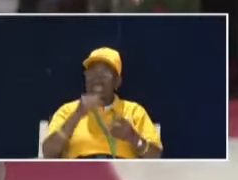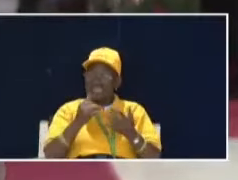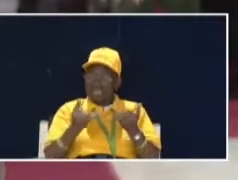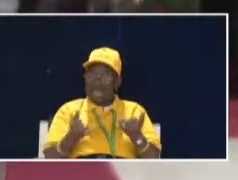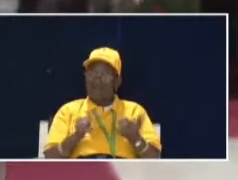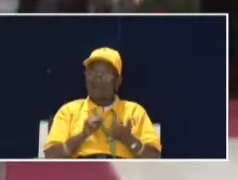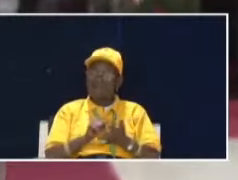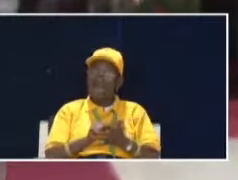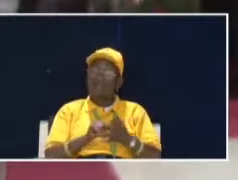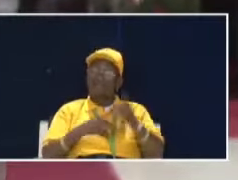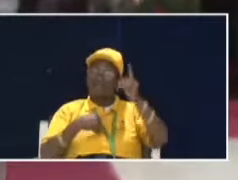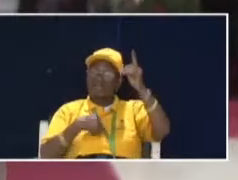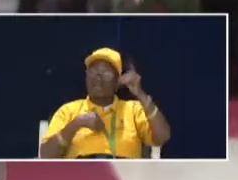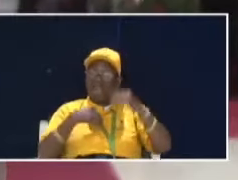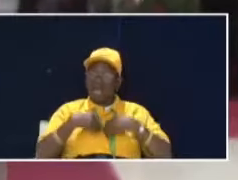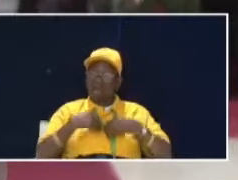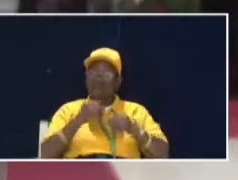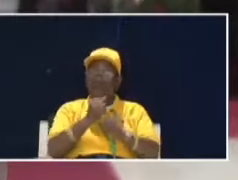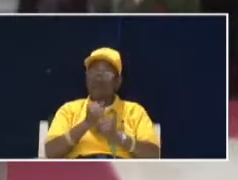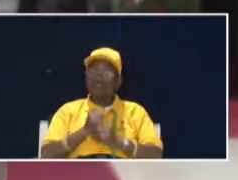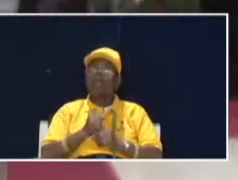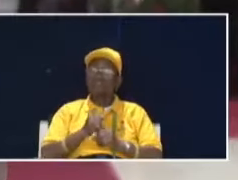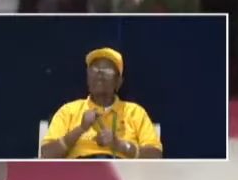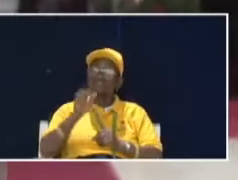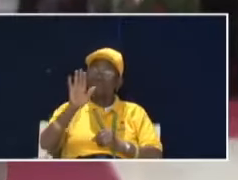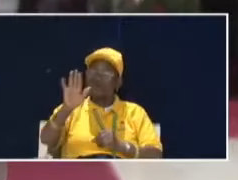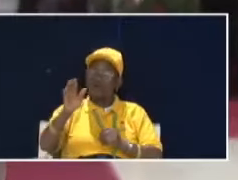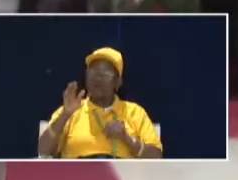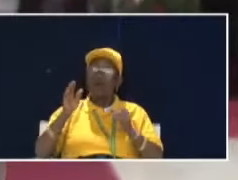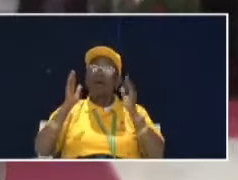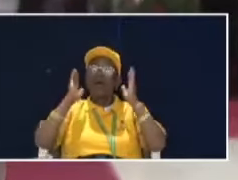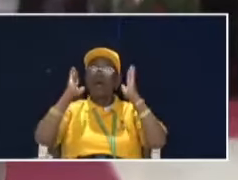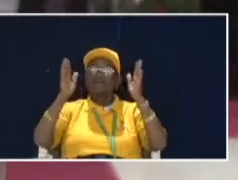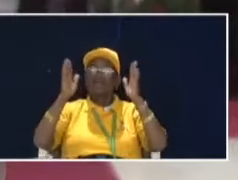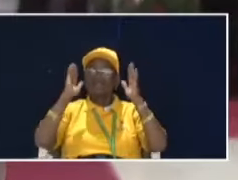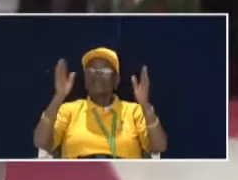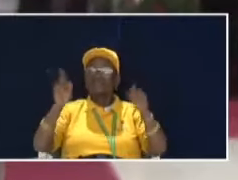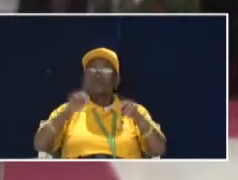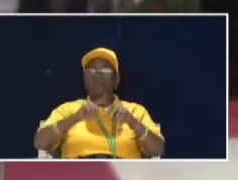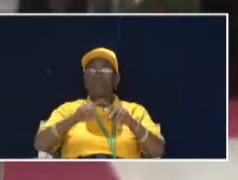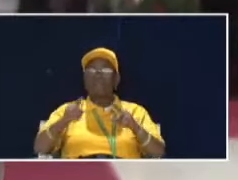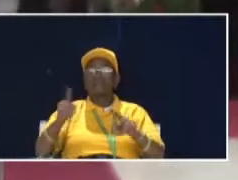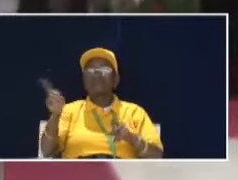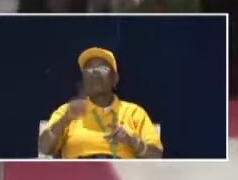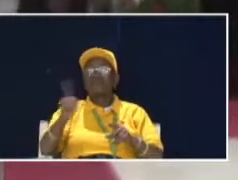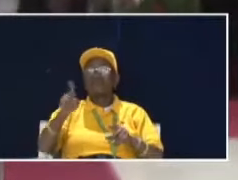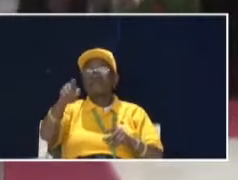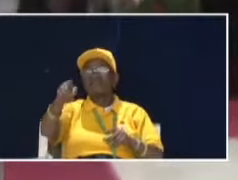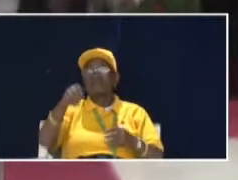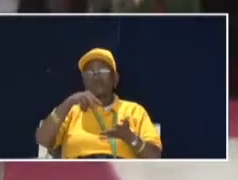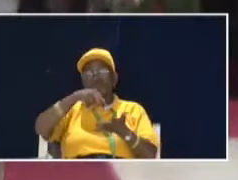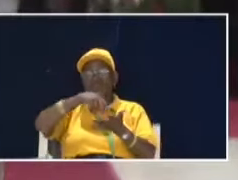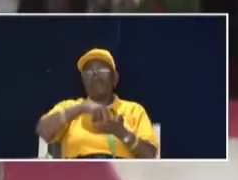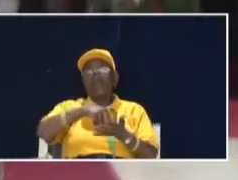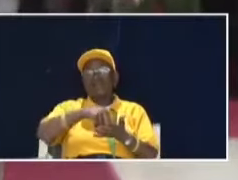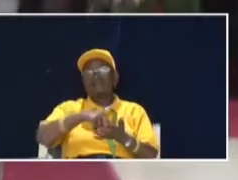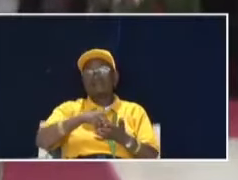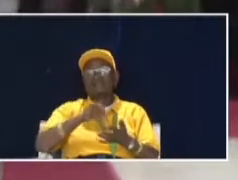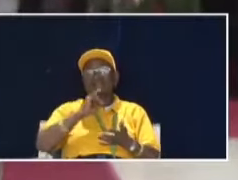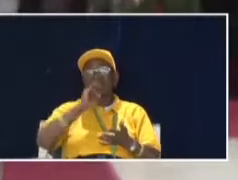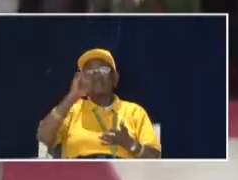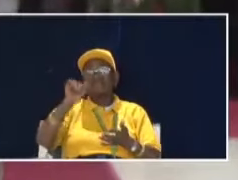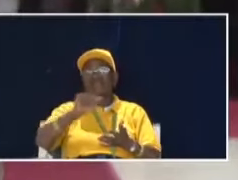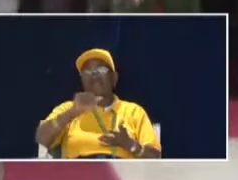gotten your attention. But where you are standing, it's now